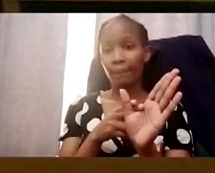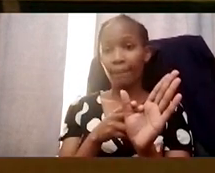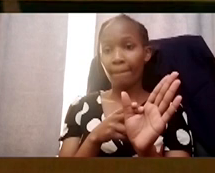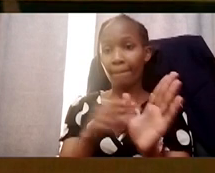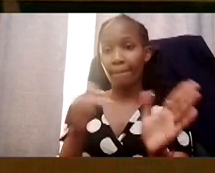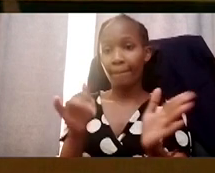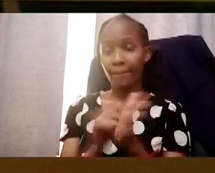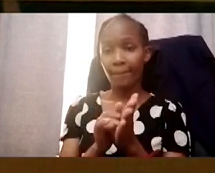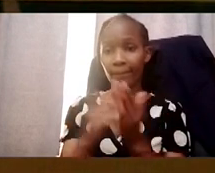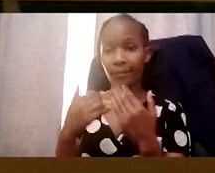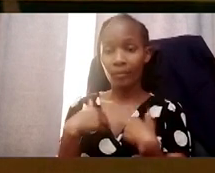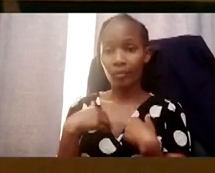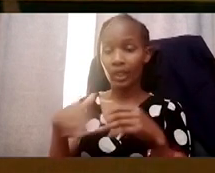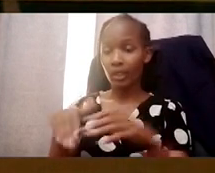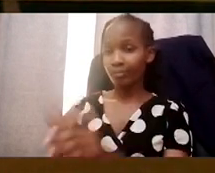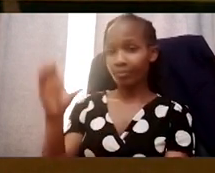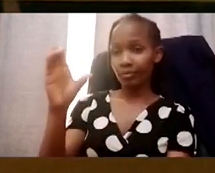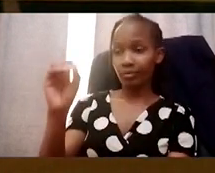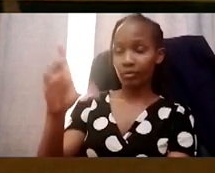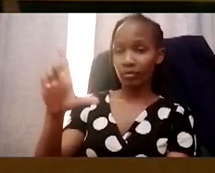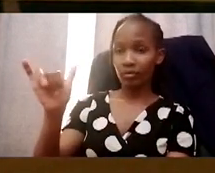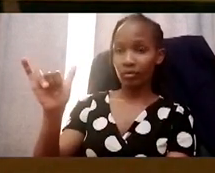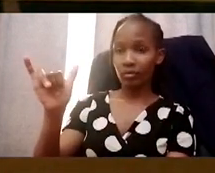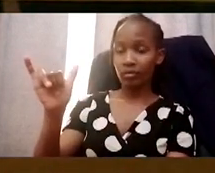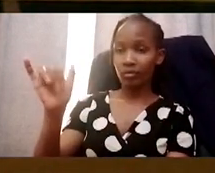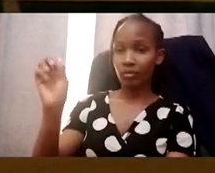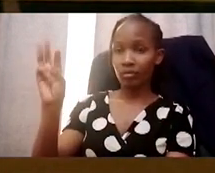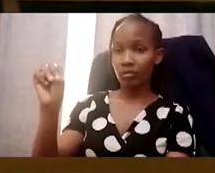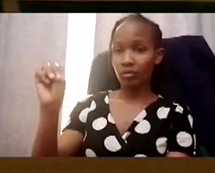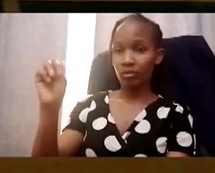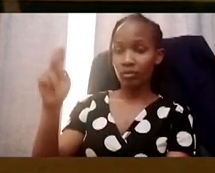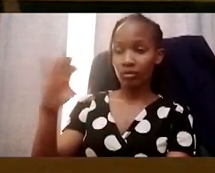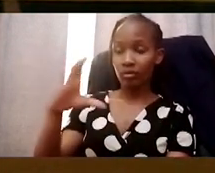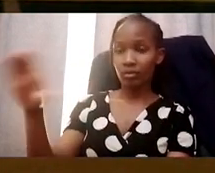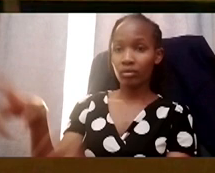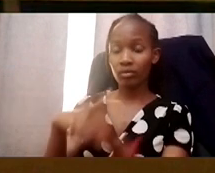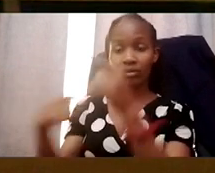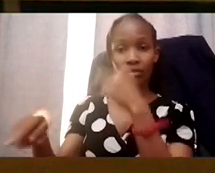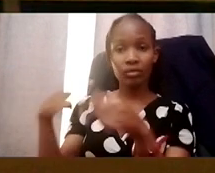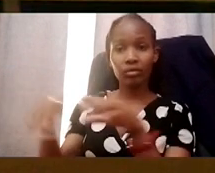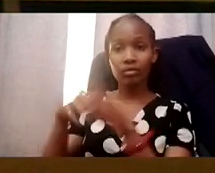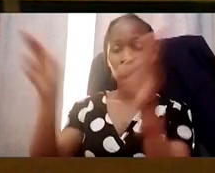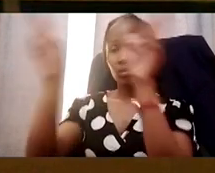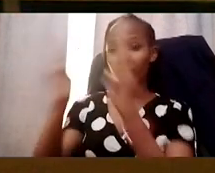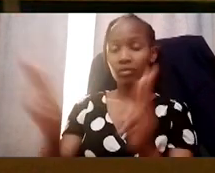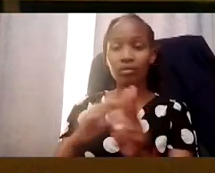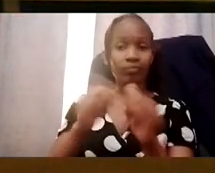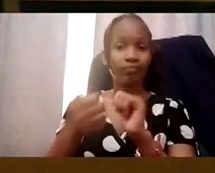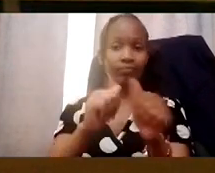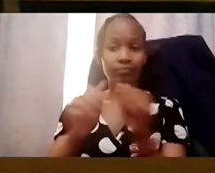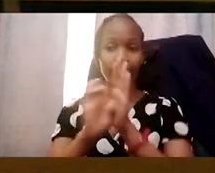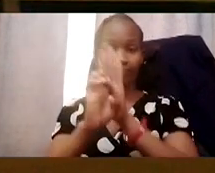had in Olympics. I had an experience of also competing in international games. Like